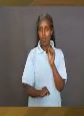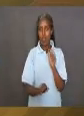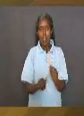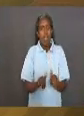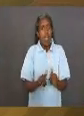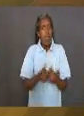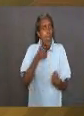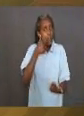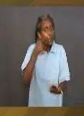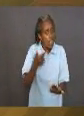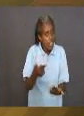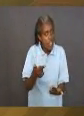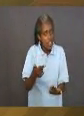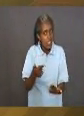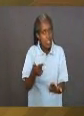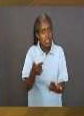how can you tell?